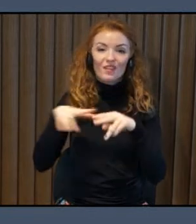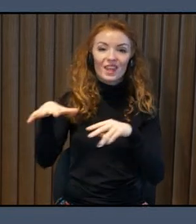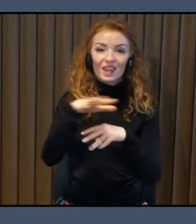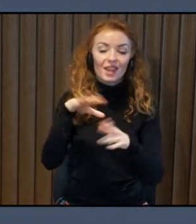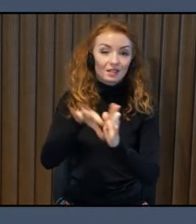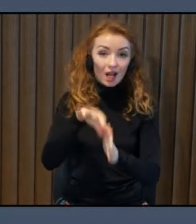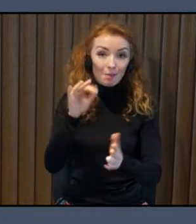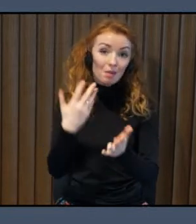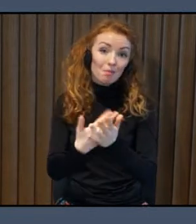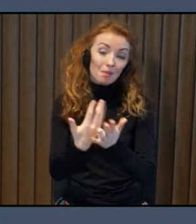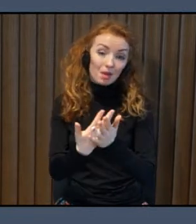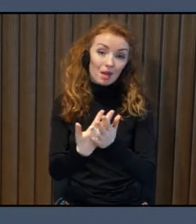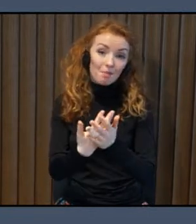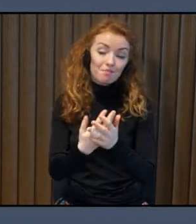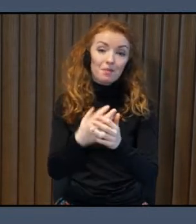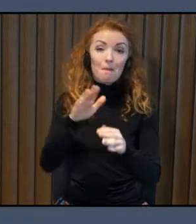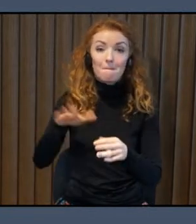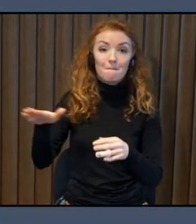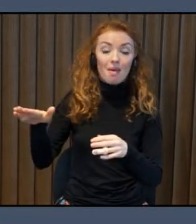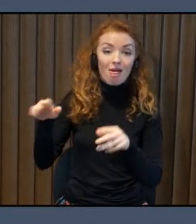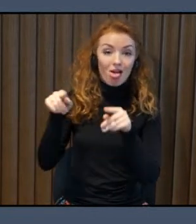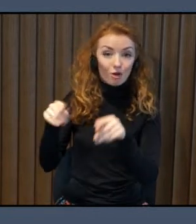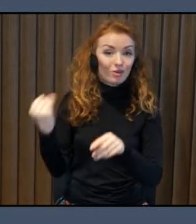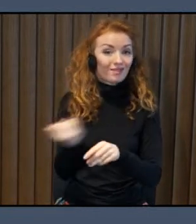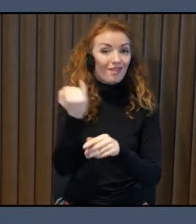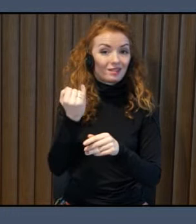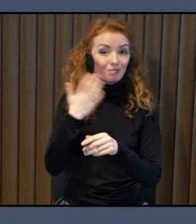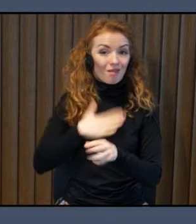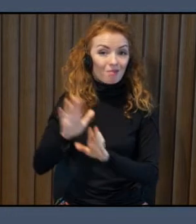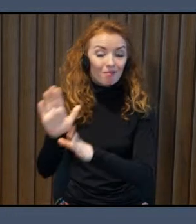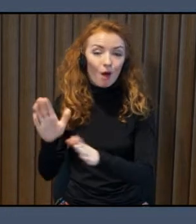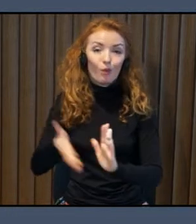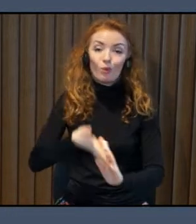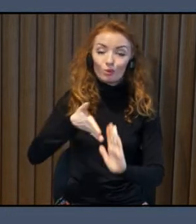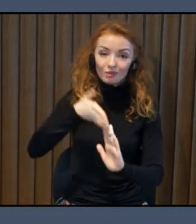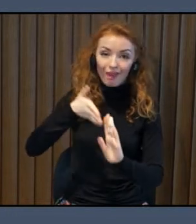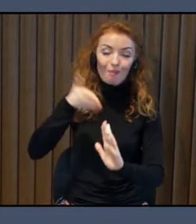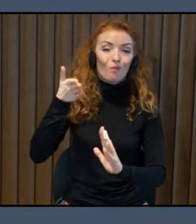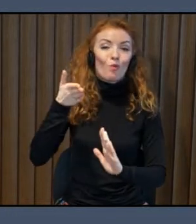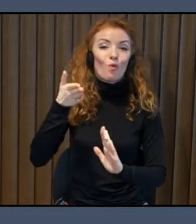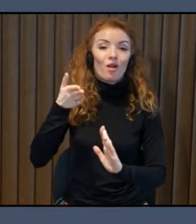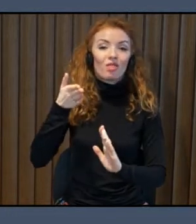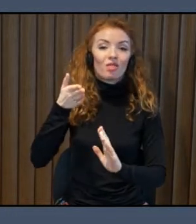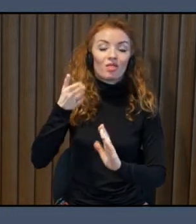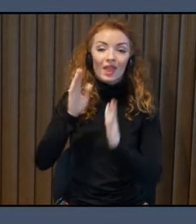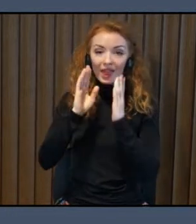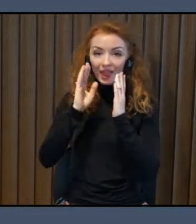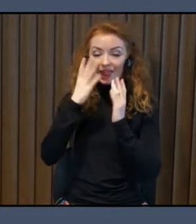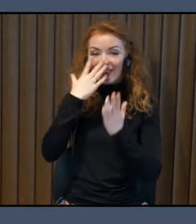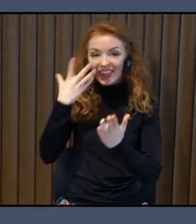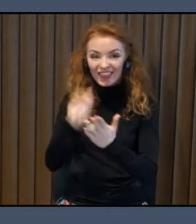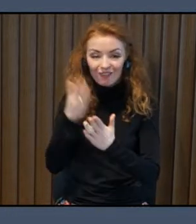the accessibility criteria, but also to add some creative elements, for example, for